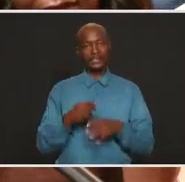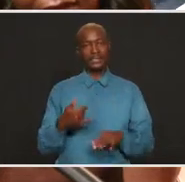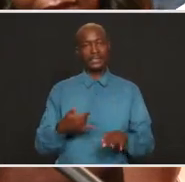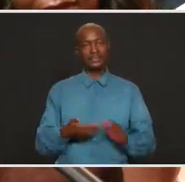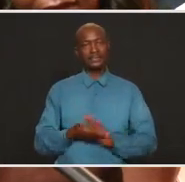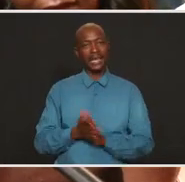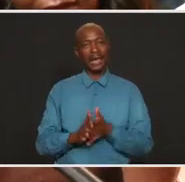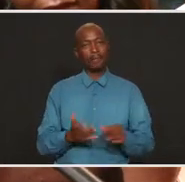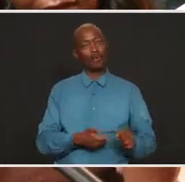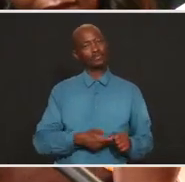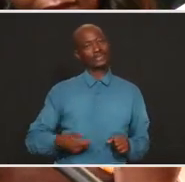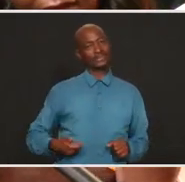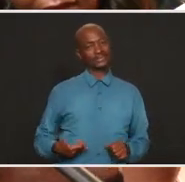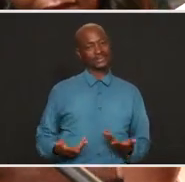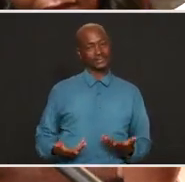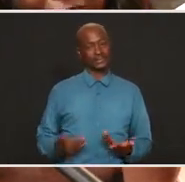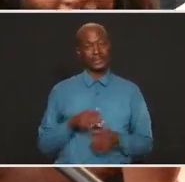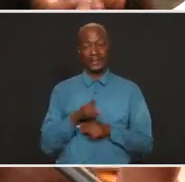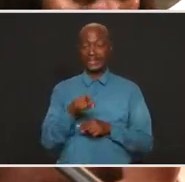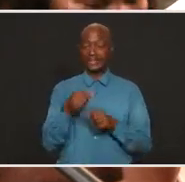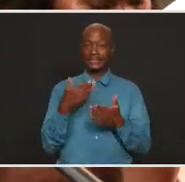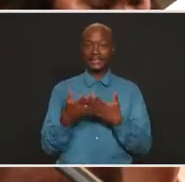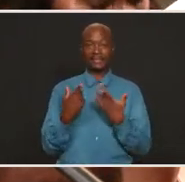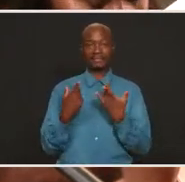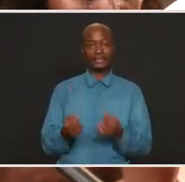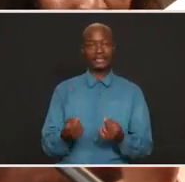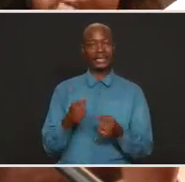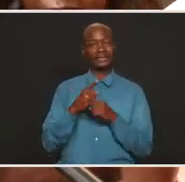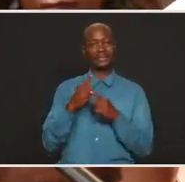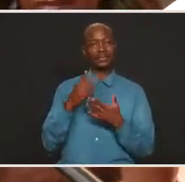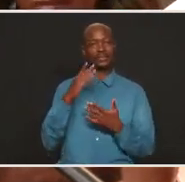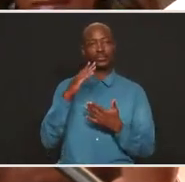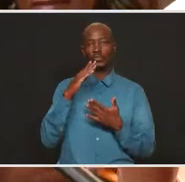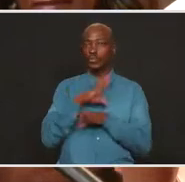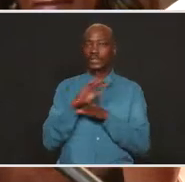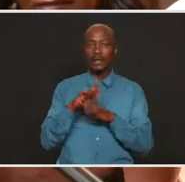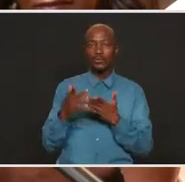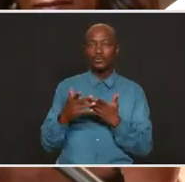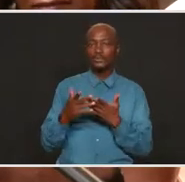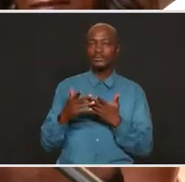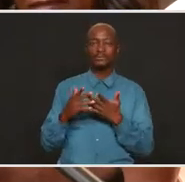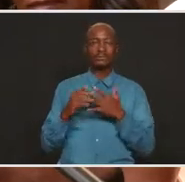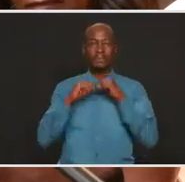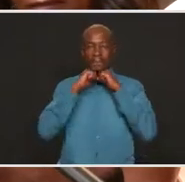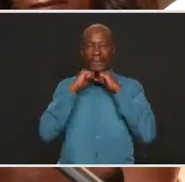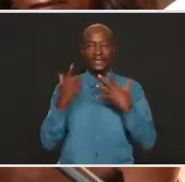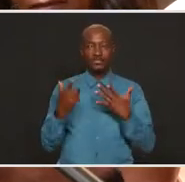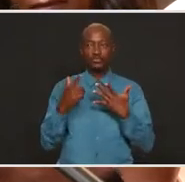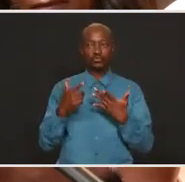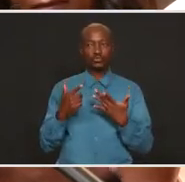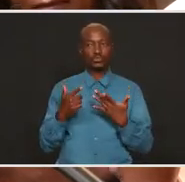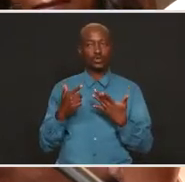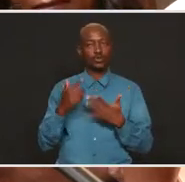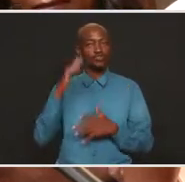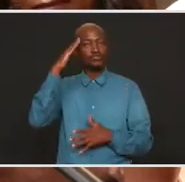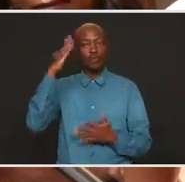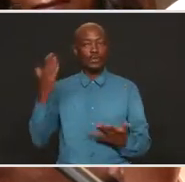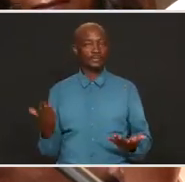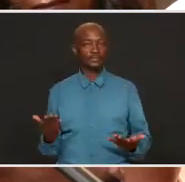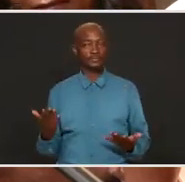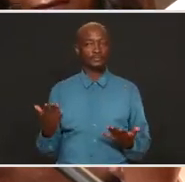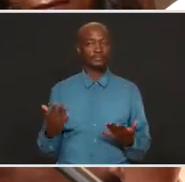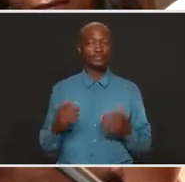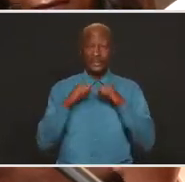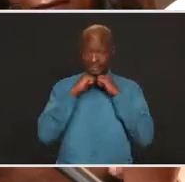secretly this can be done without parents our Guardian knowing parents will